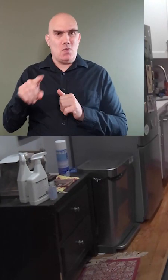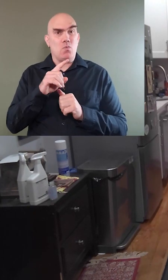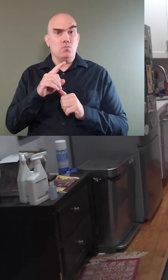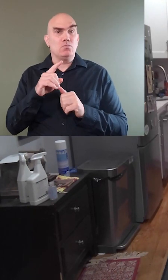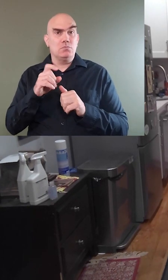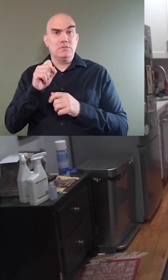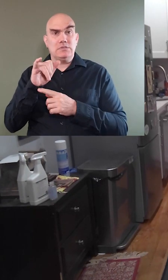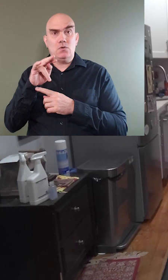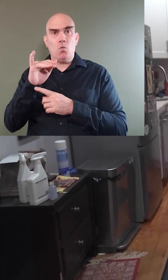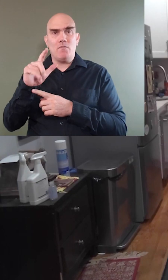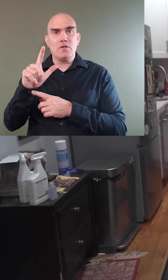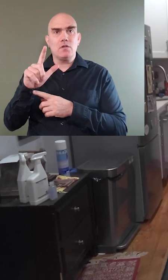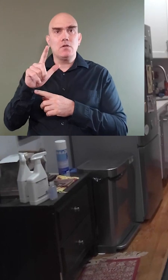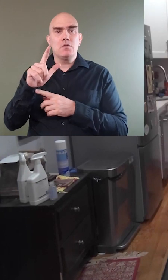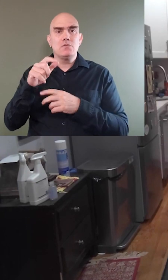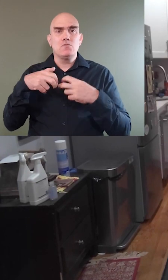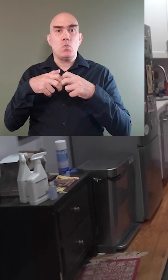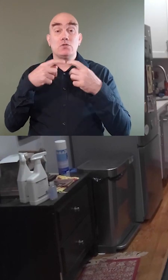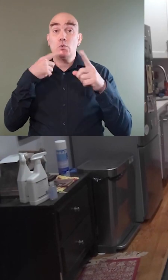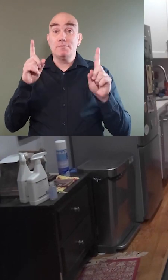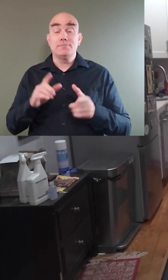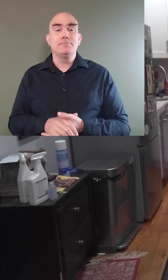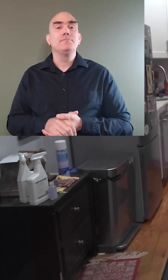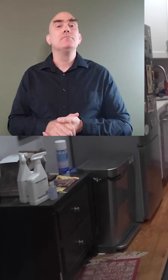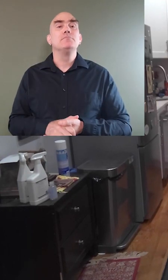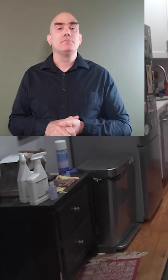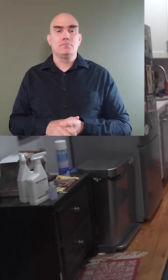how these synovial joints work.